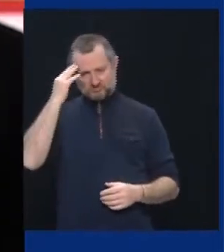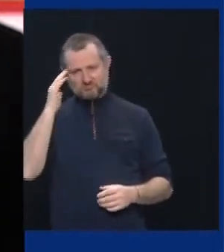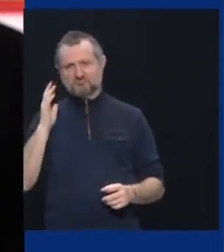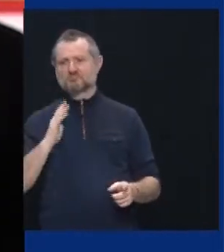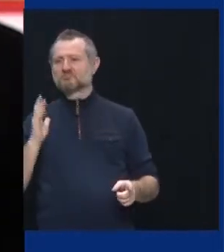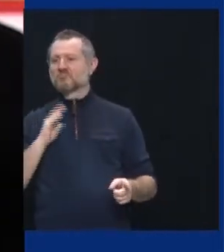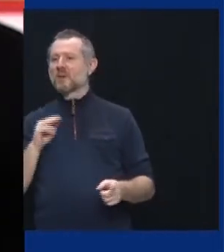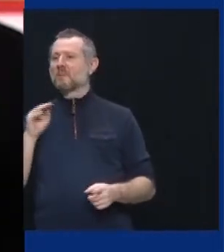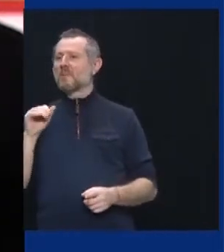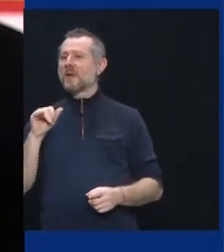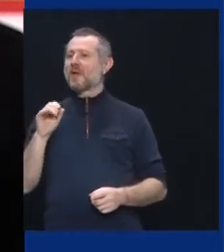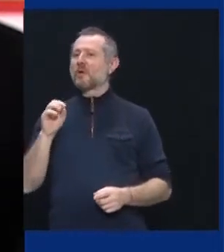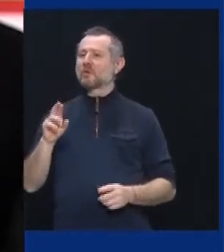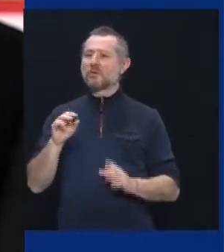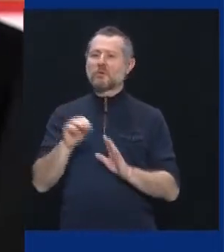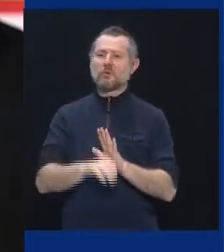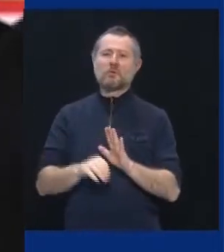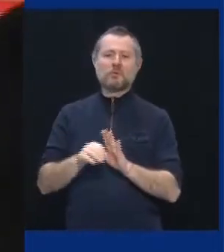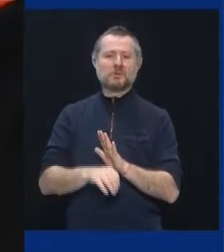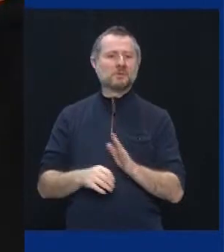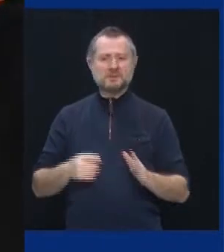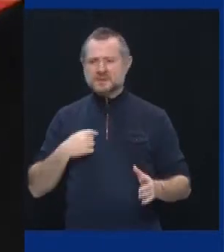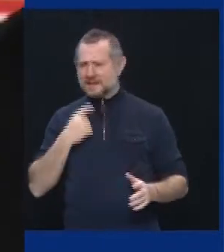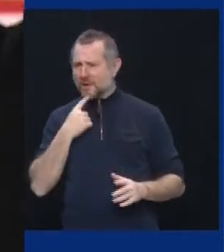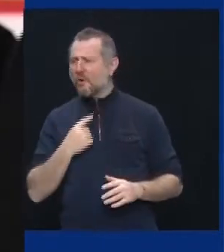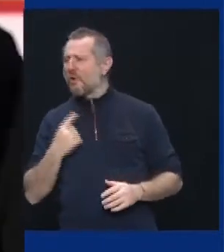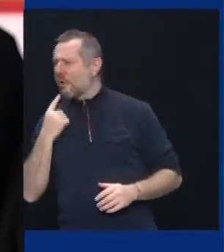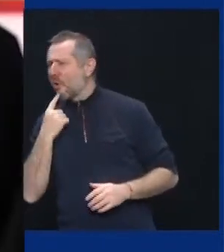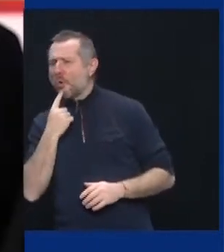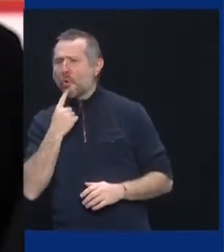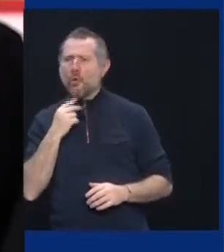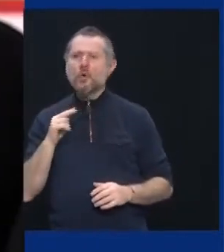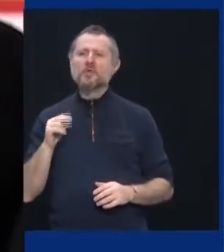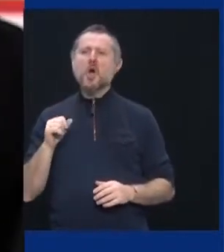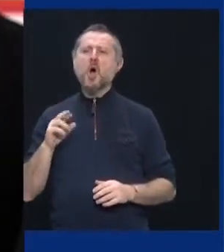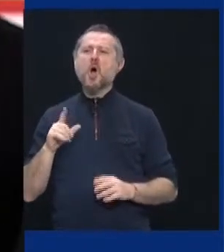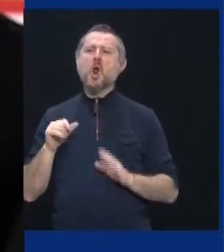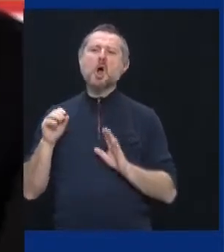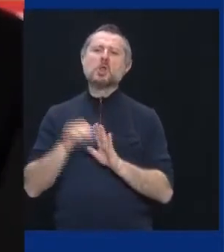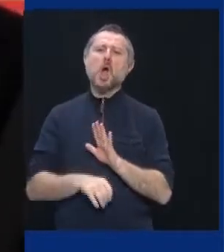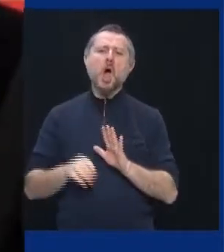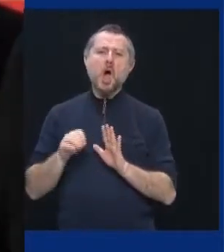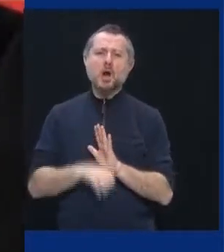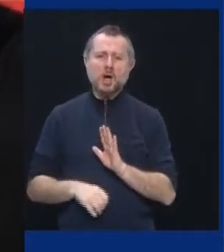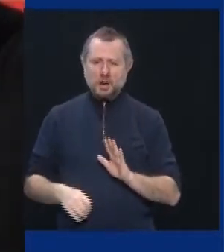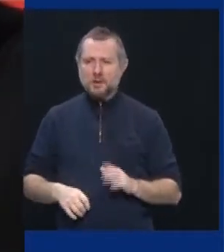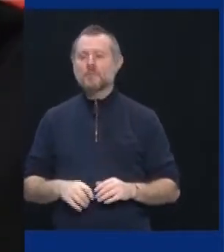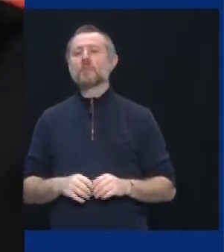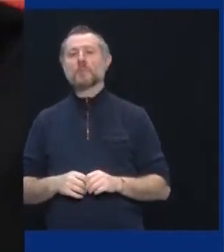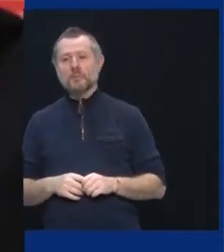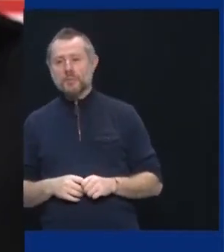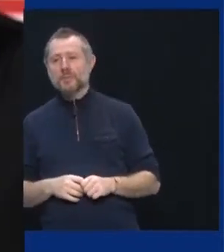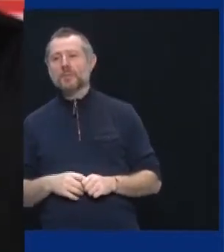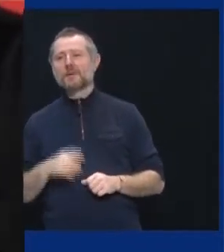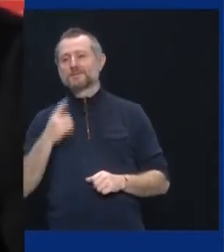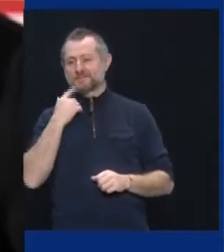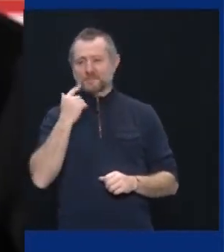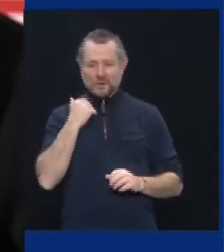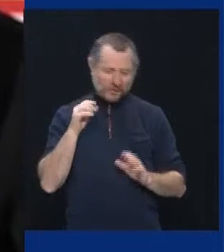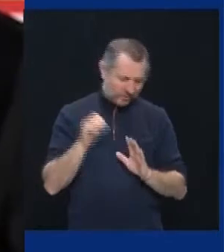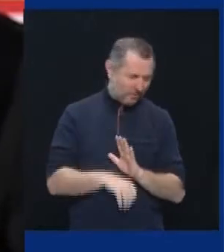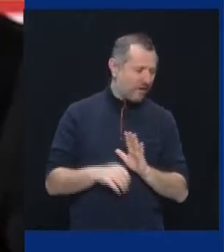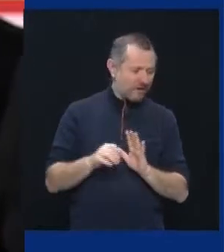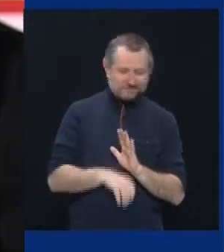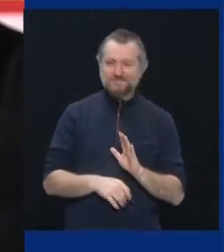New Orleans. No. How do we say that again? Nawlins. Nawlins. Nawlins. I have a